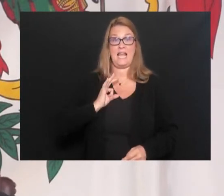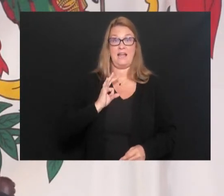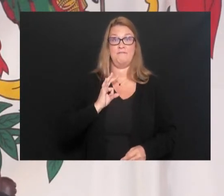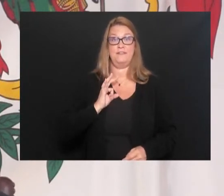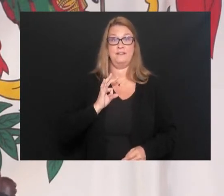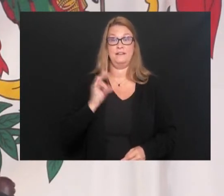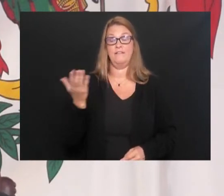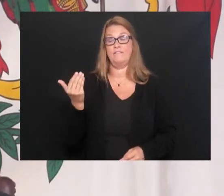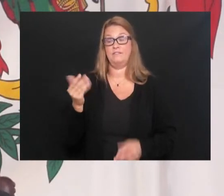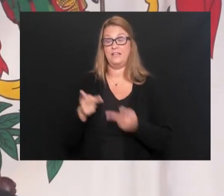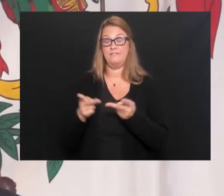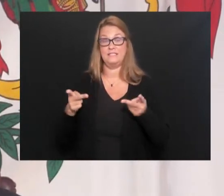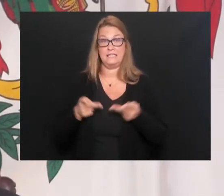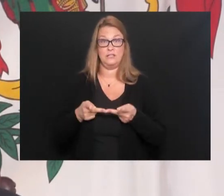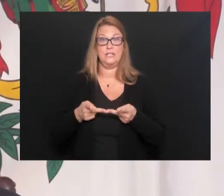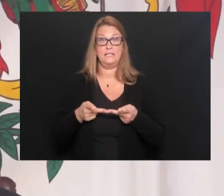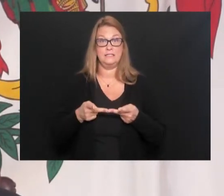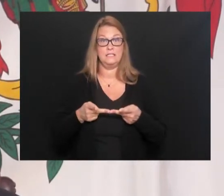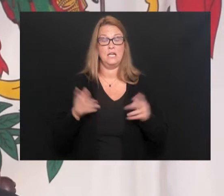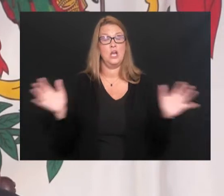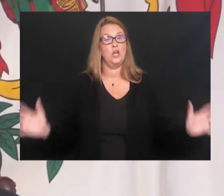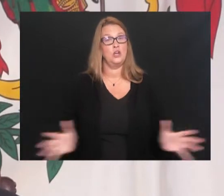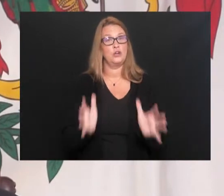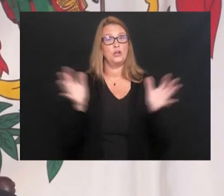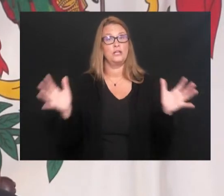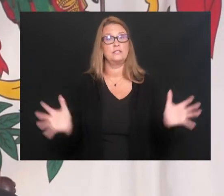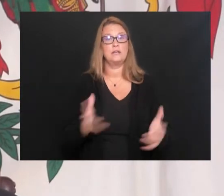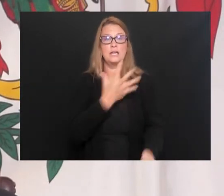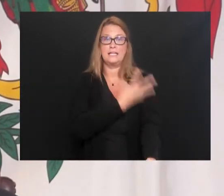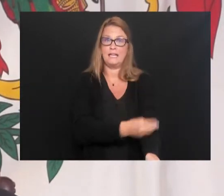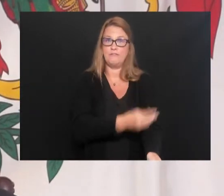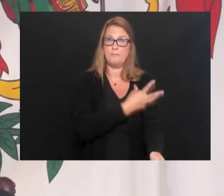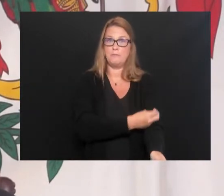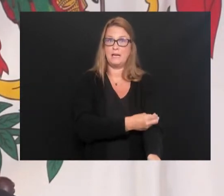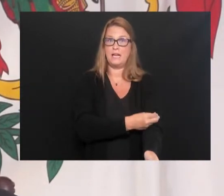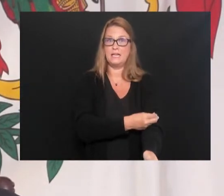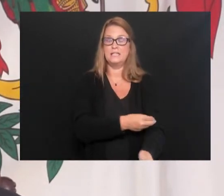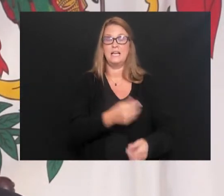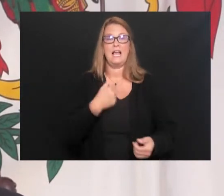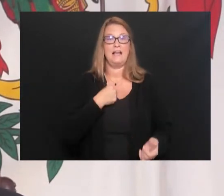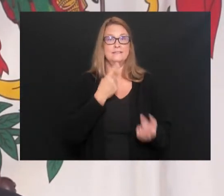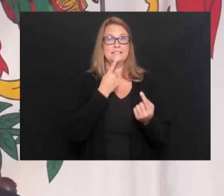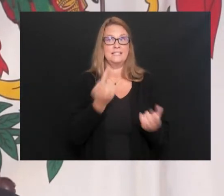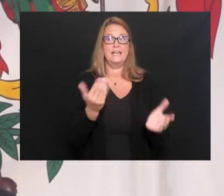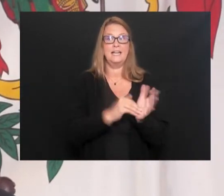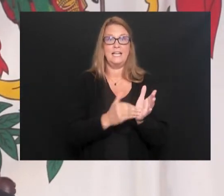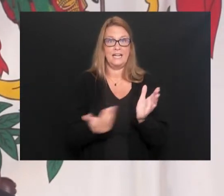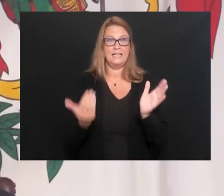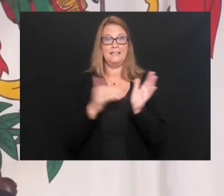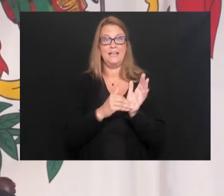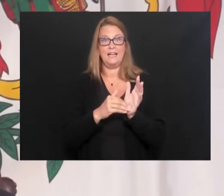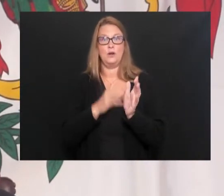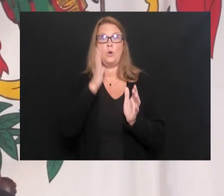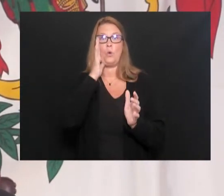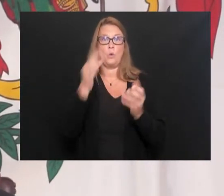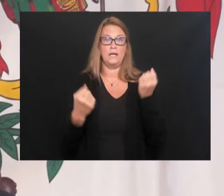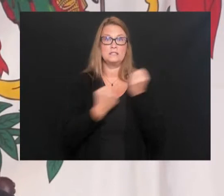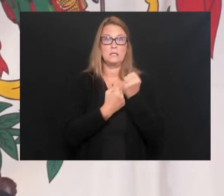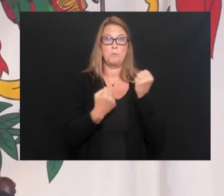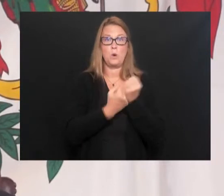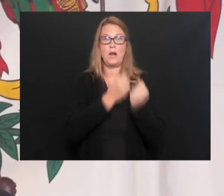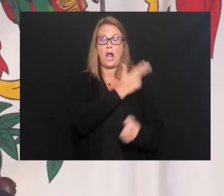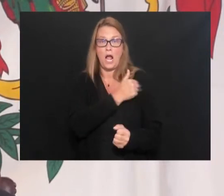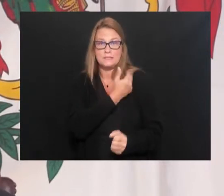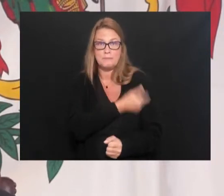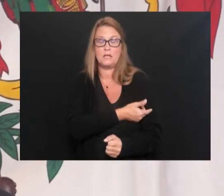15 facilities as well. I urge you over and over about giving blood. I have said it, arm in arm, we're going to stand by our hospitals. We're